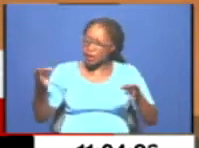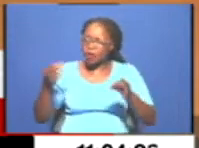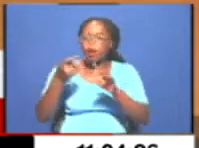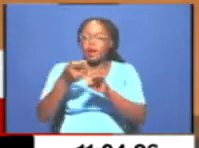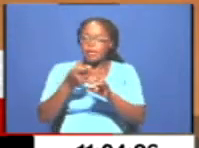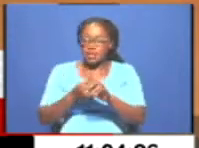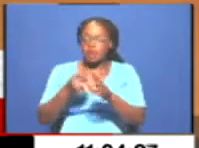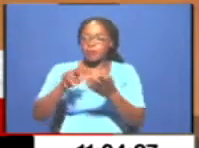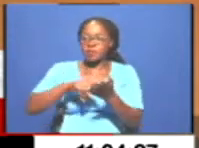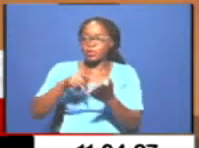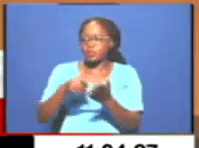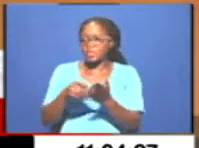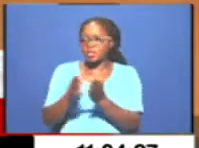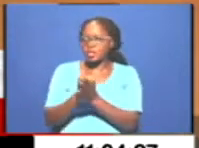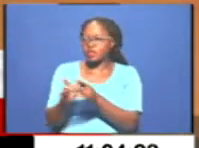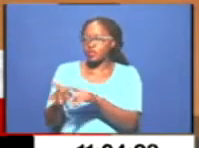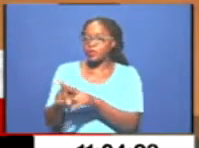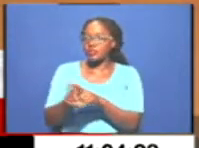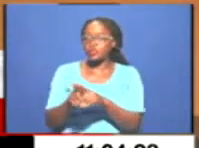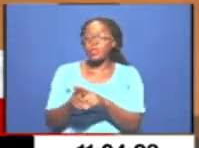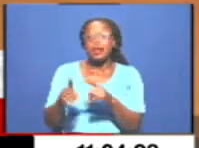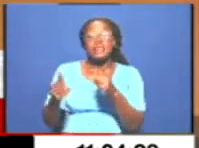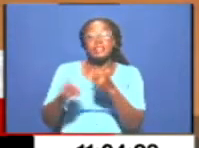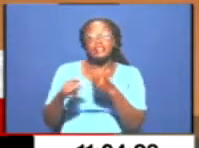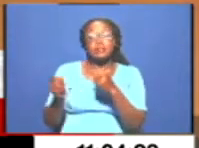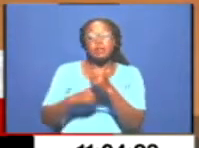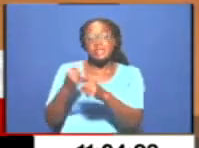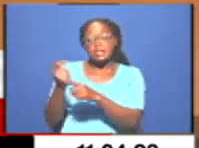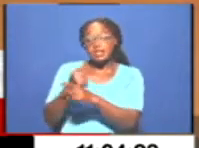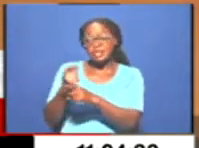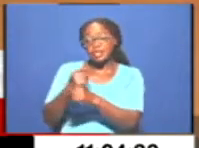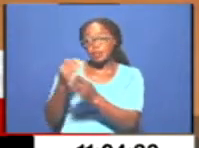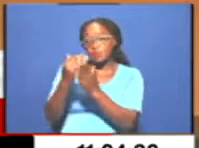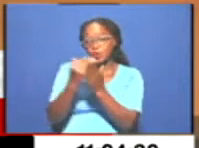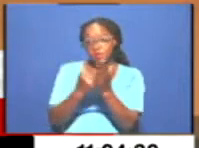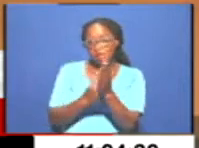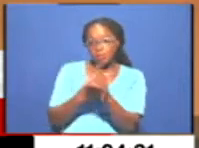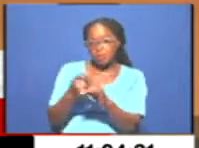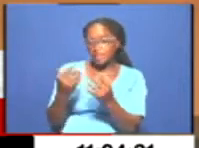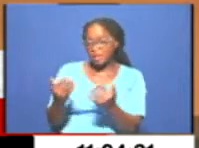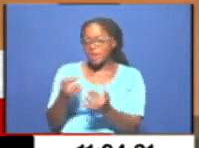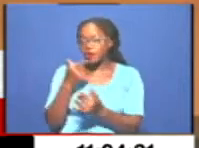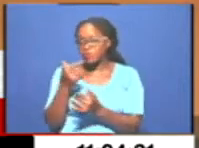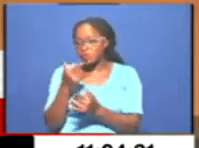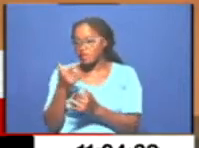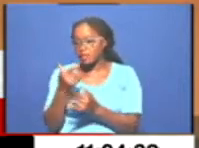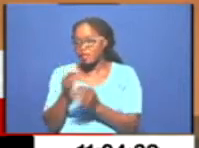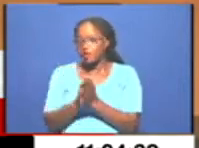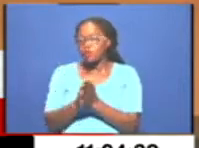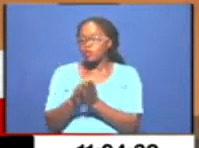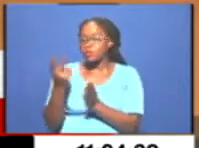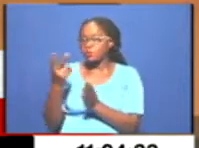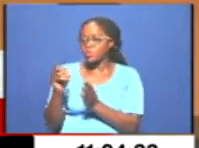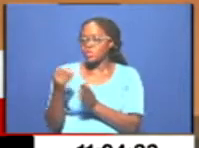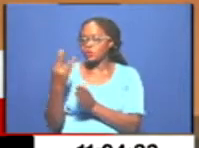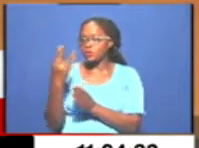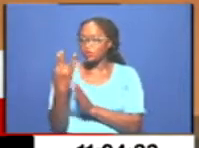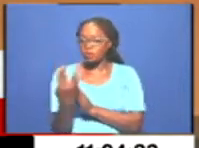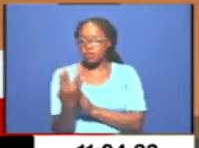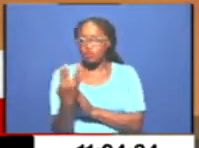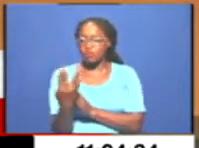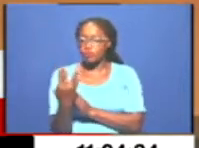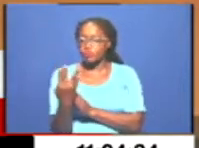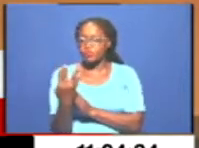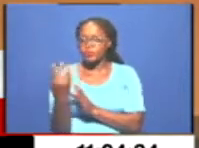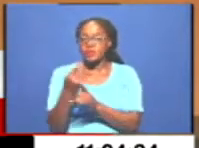For Tokyo, we try to have at least a 6 months training program, but now we are saying for Paris 2024, the training should